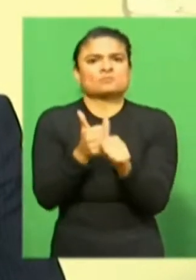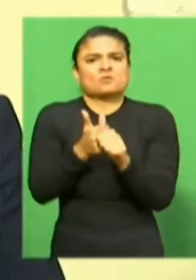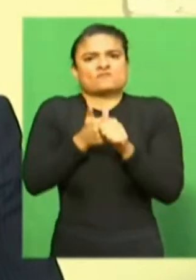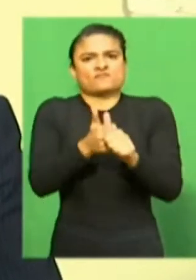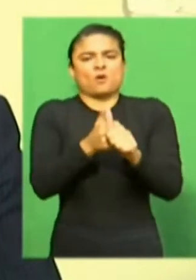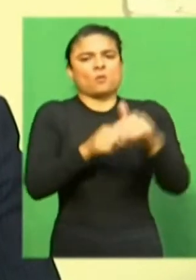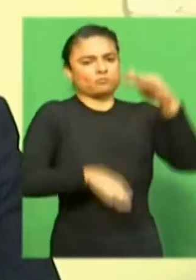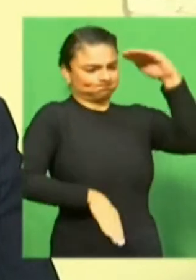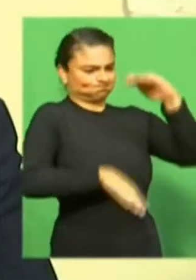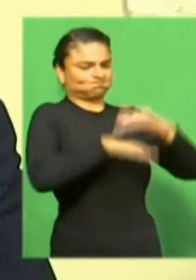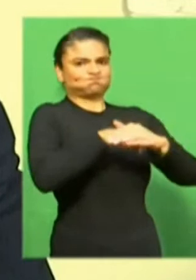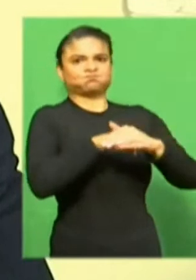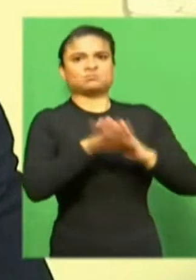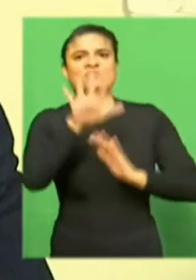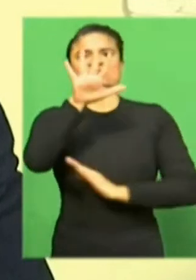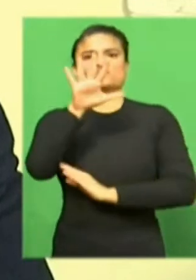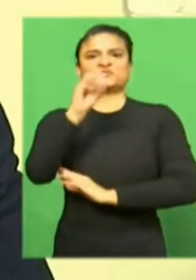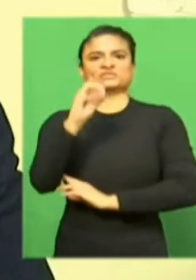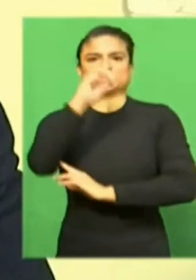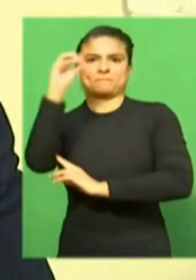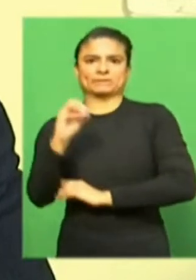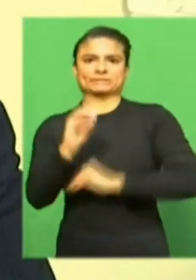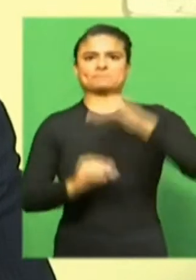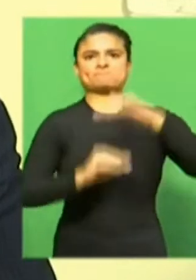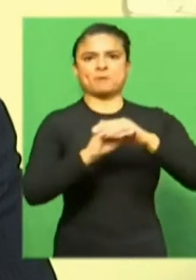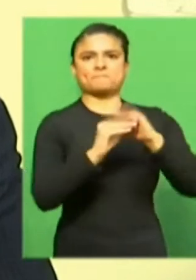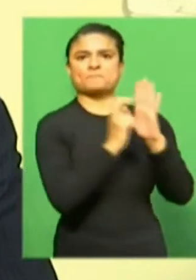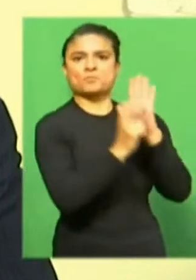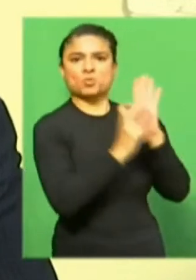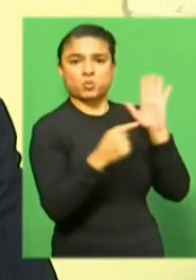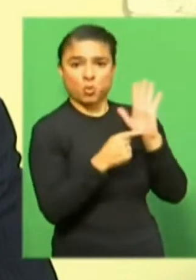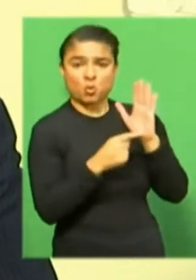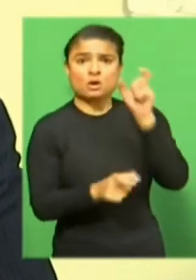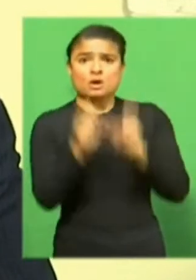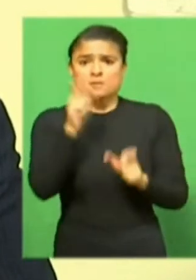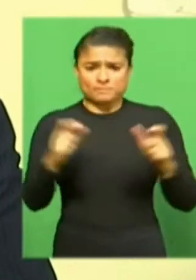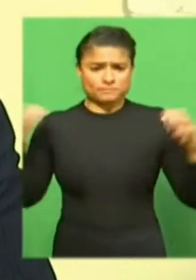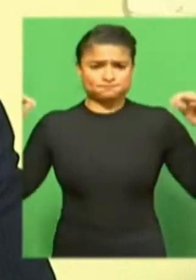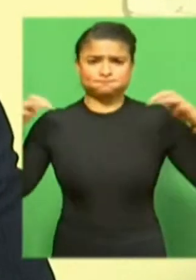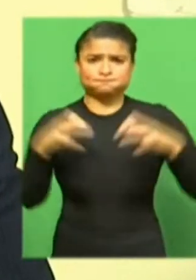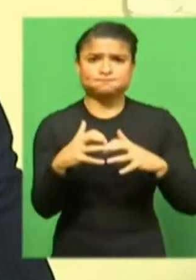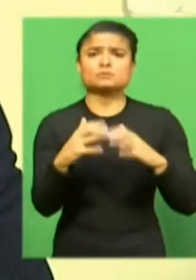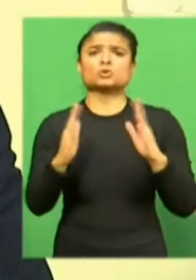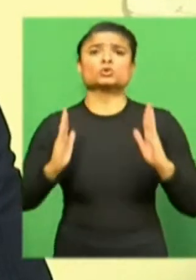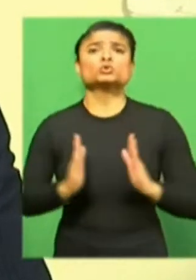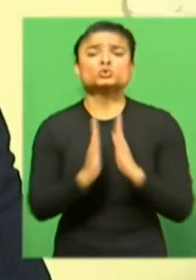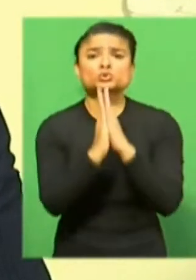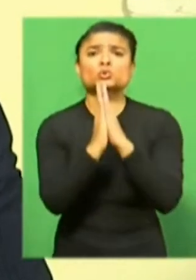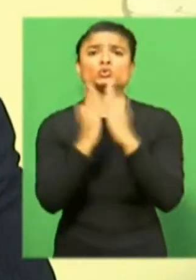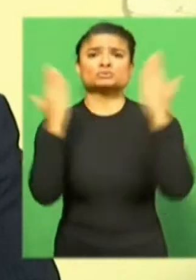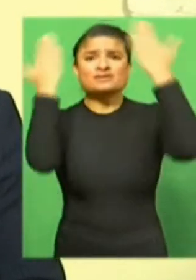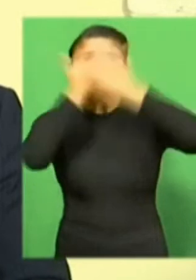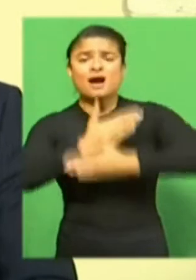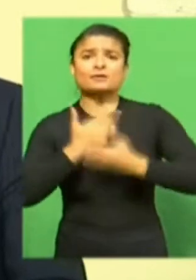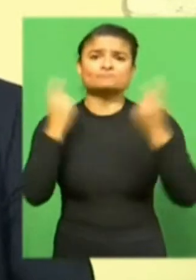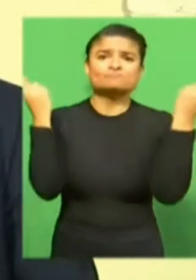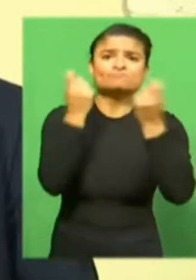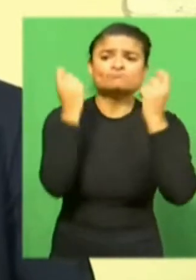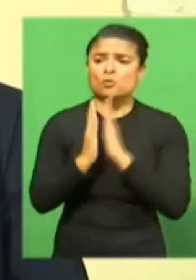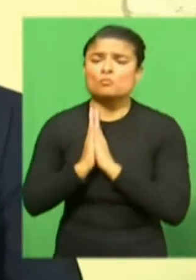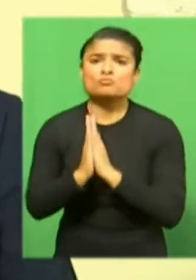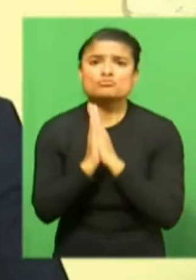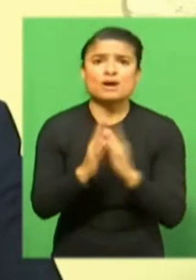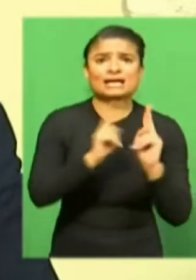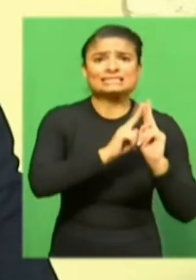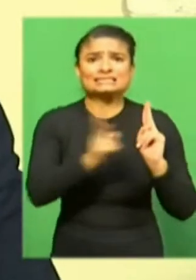Gatherings include religious services, political events, and social gatherings. The limits